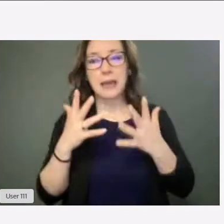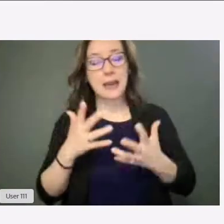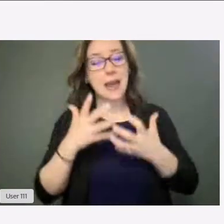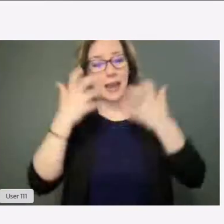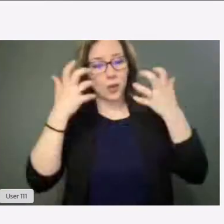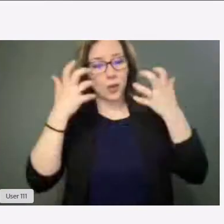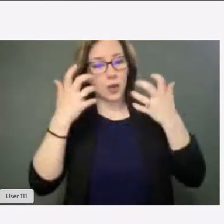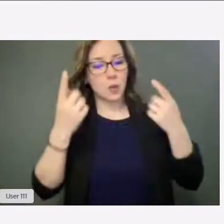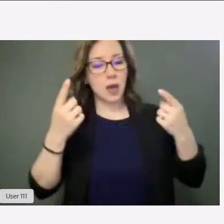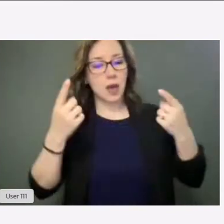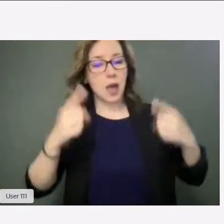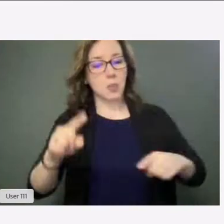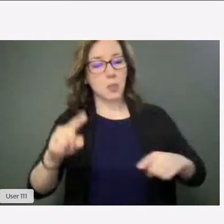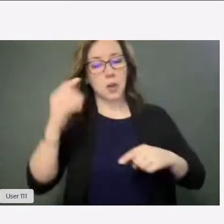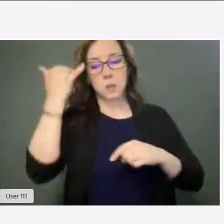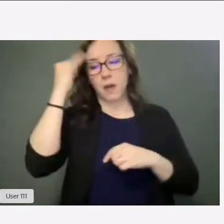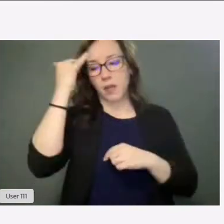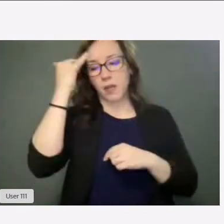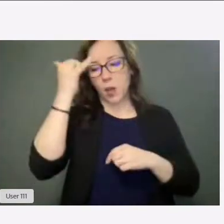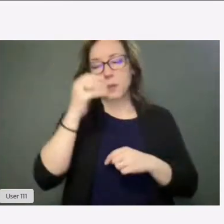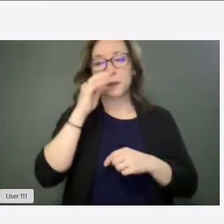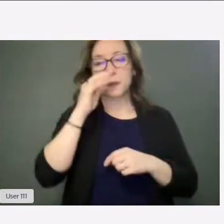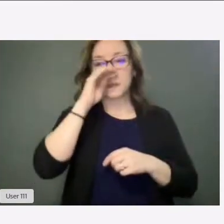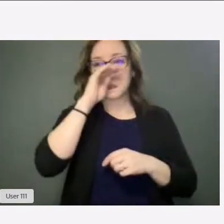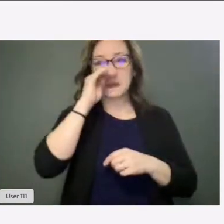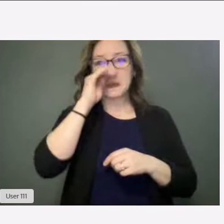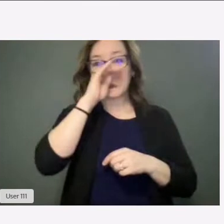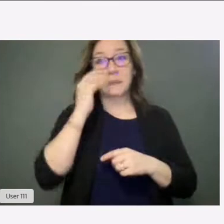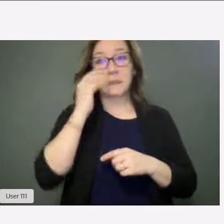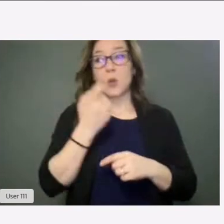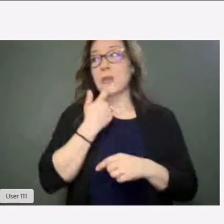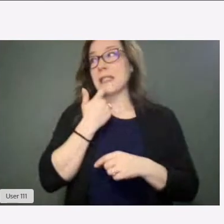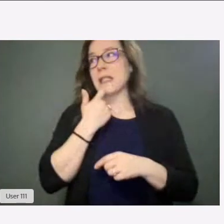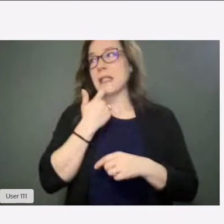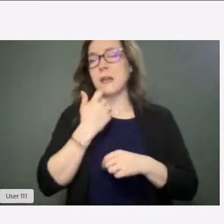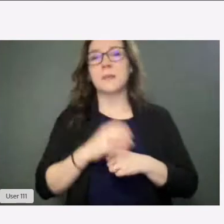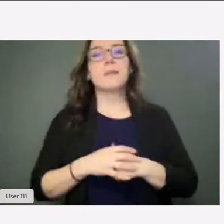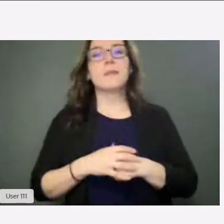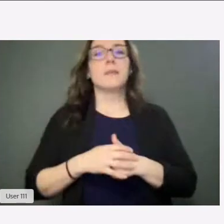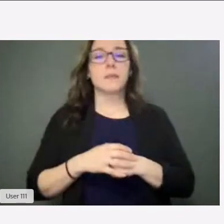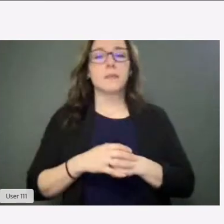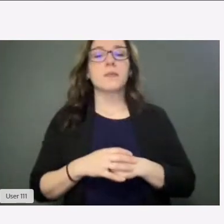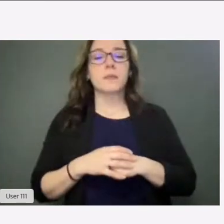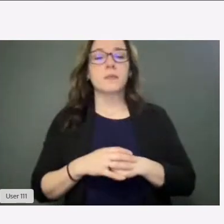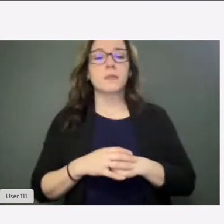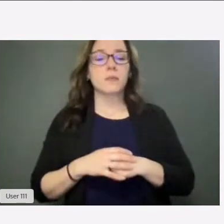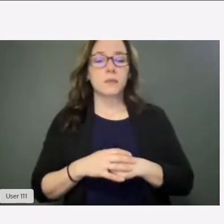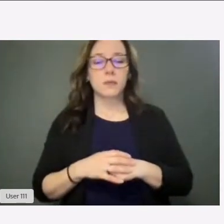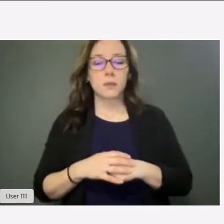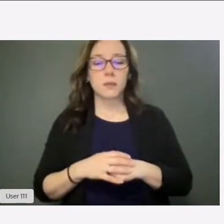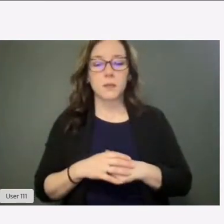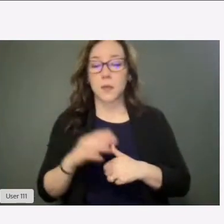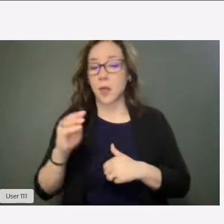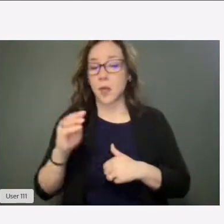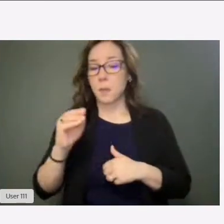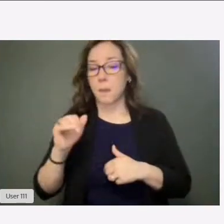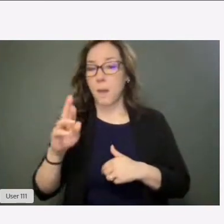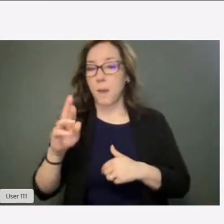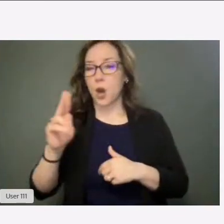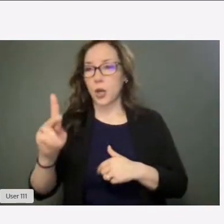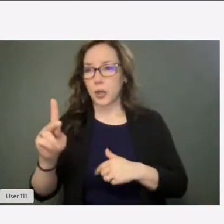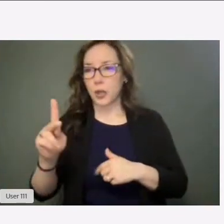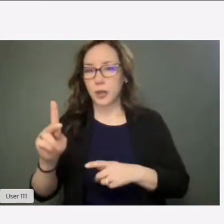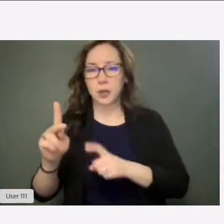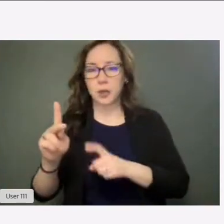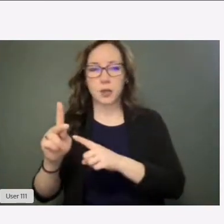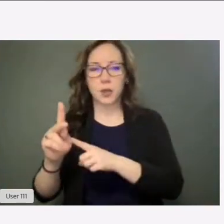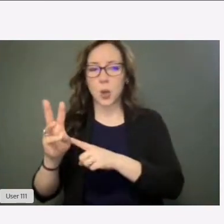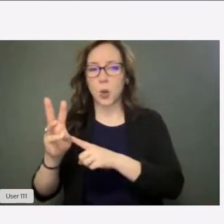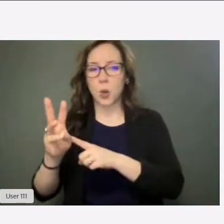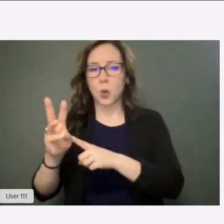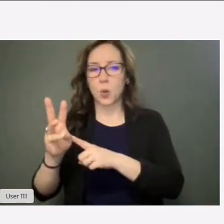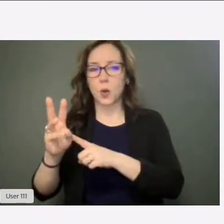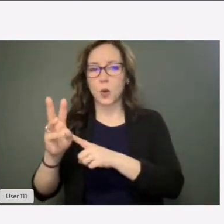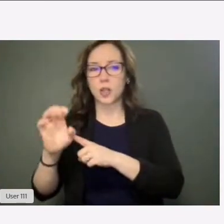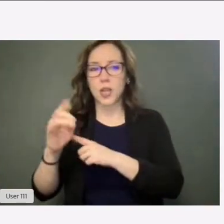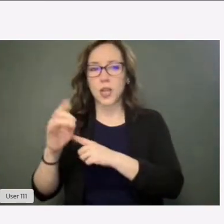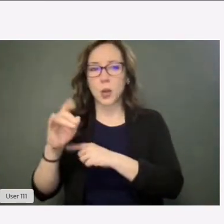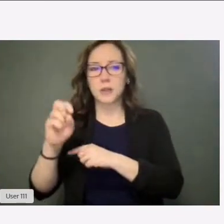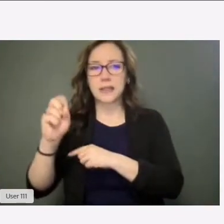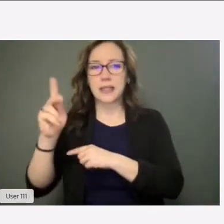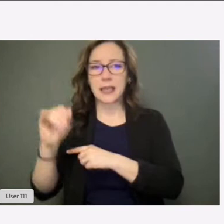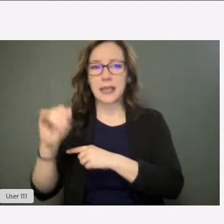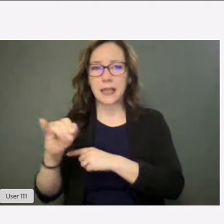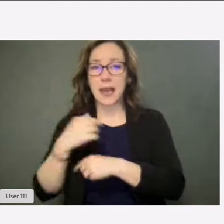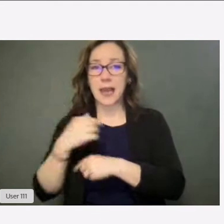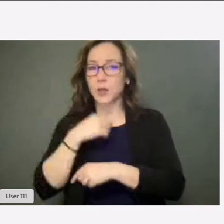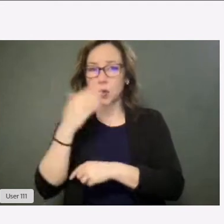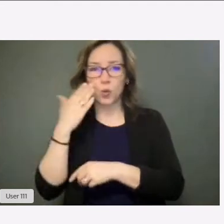what happened in Buffalo recently. So Mark Orzechowski, Mark, we've been thinking about you. Don't know